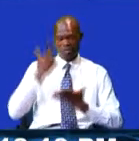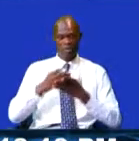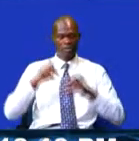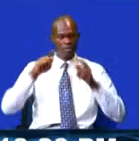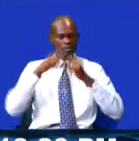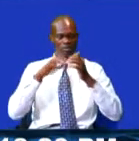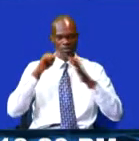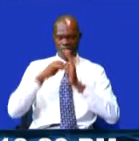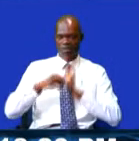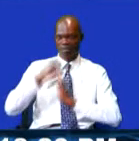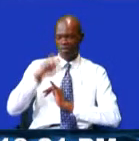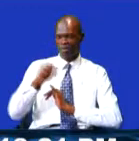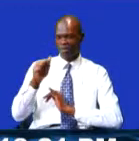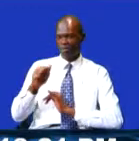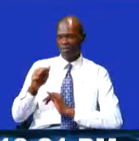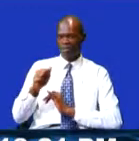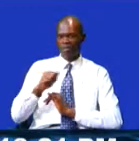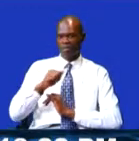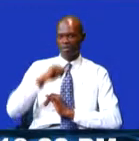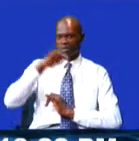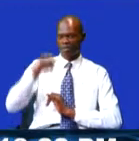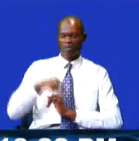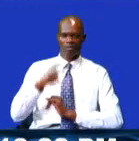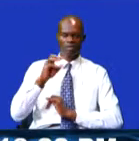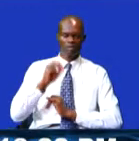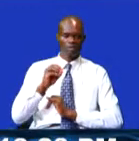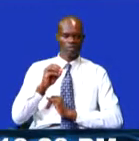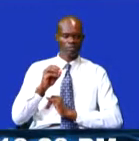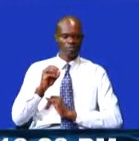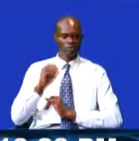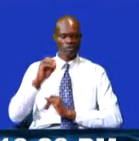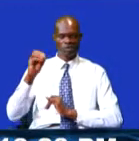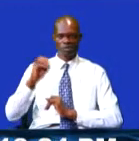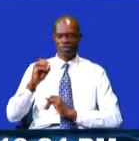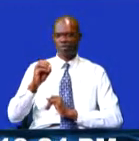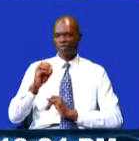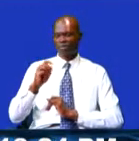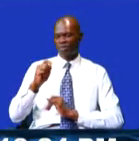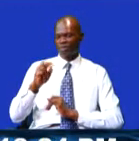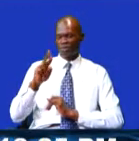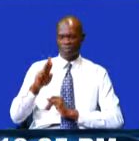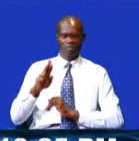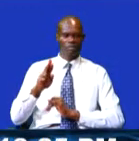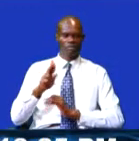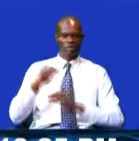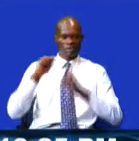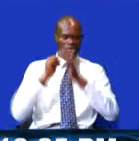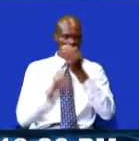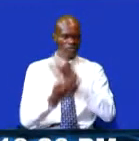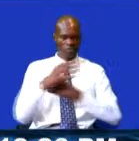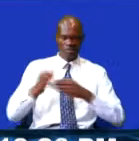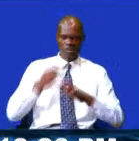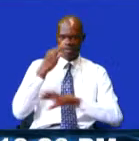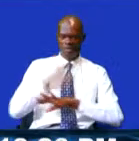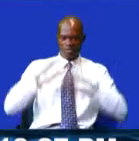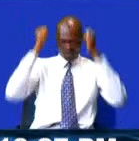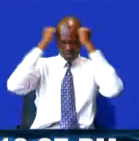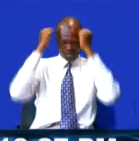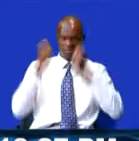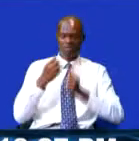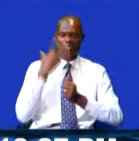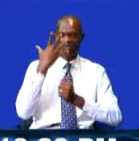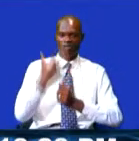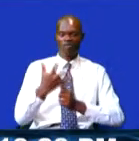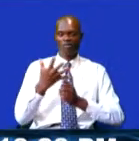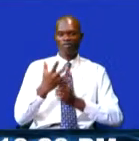mbalariany ma Jaramogi Oginga Odinga manie sub county ma Bondo e Isaya County okinyi ma kawuono. Bang' jopuonjre ma ohingo 500 ne dhi e